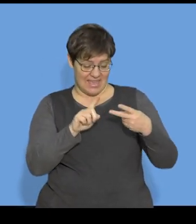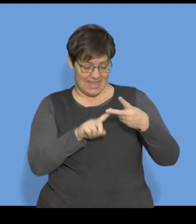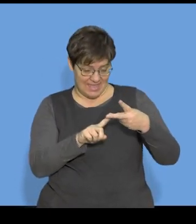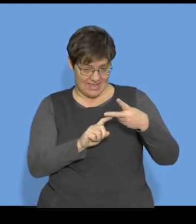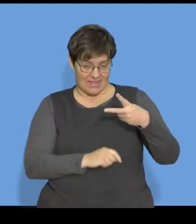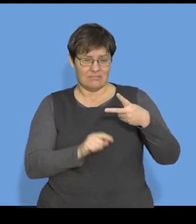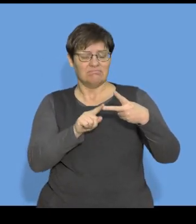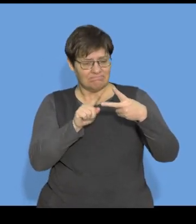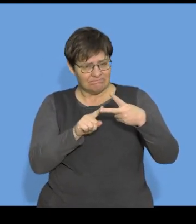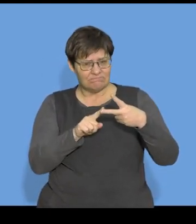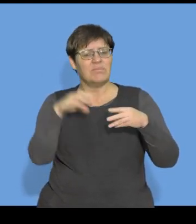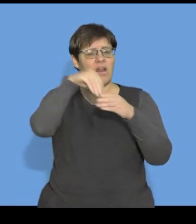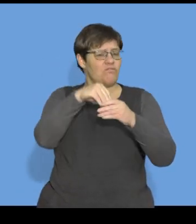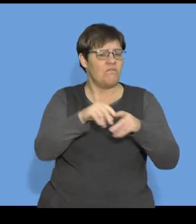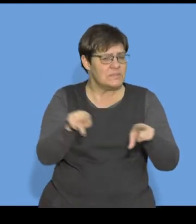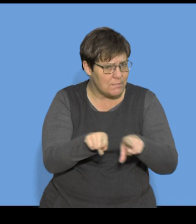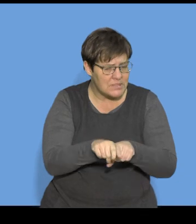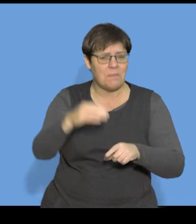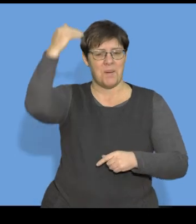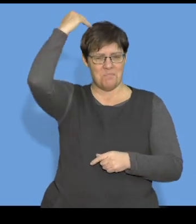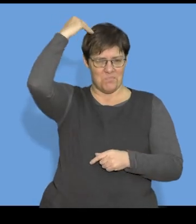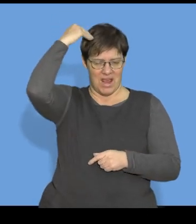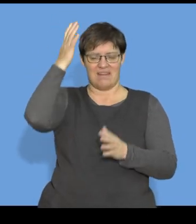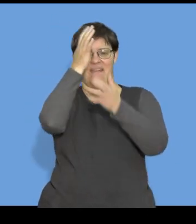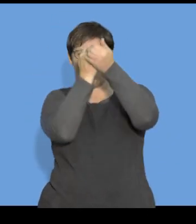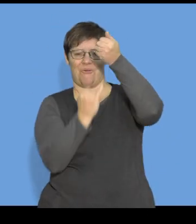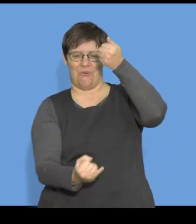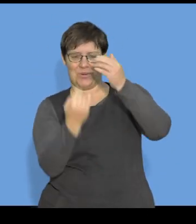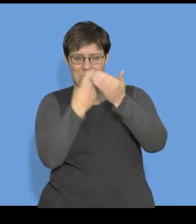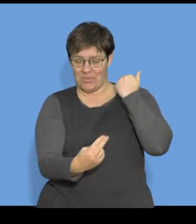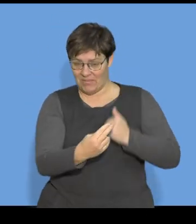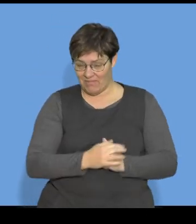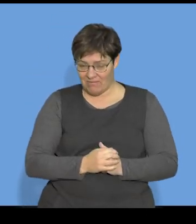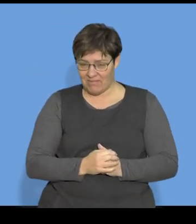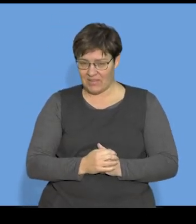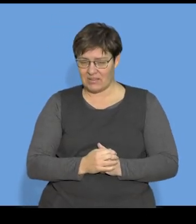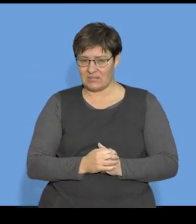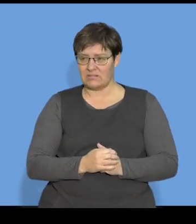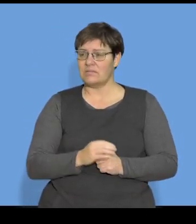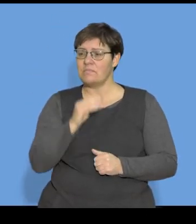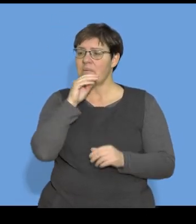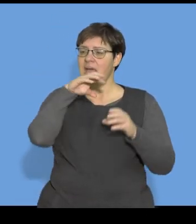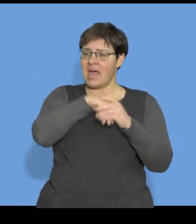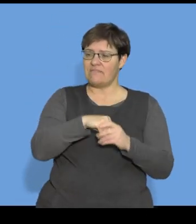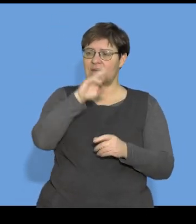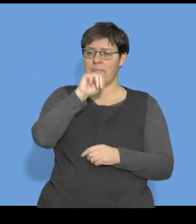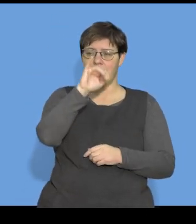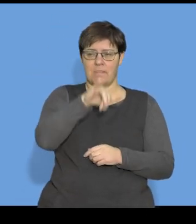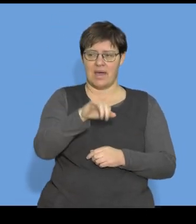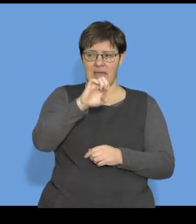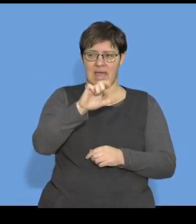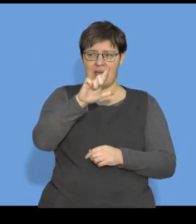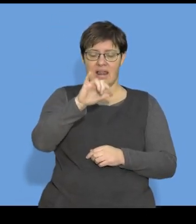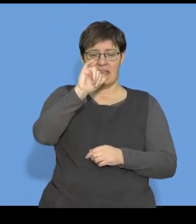the brain and the spinal cord. It consists of the myelin sheath.